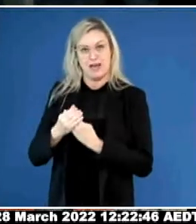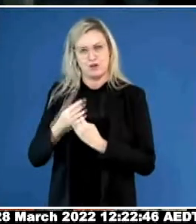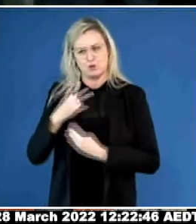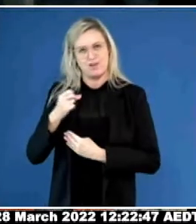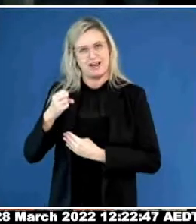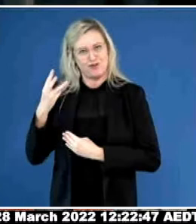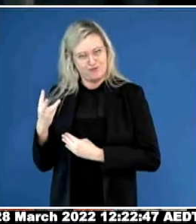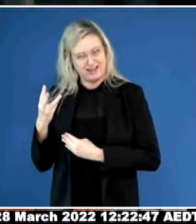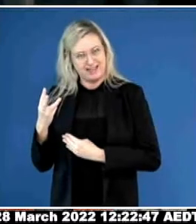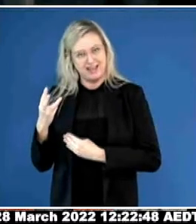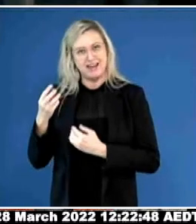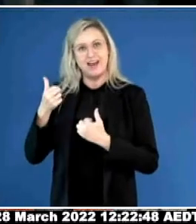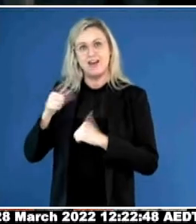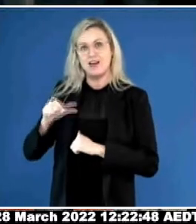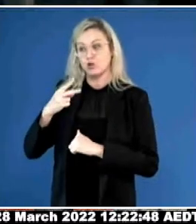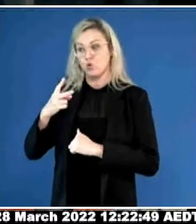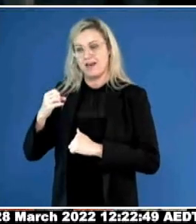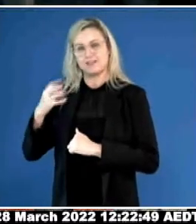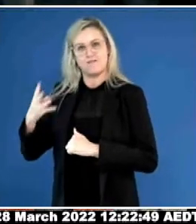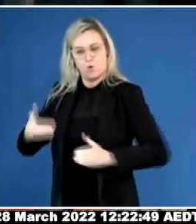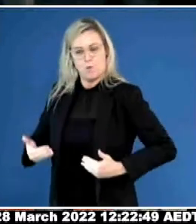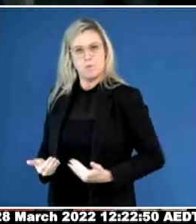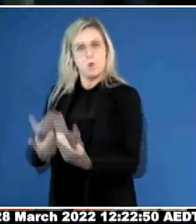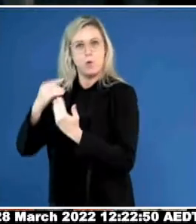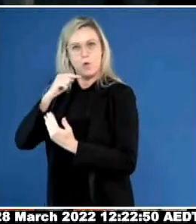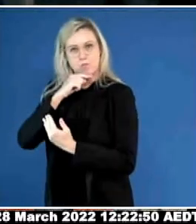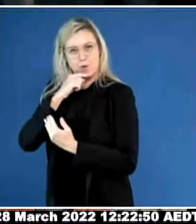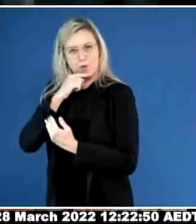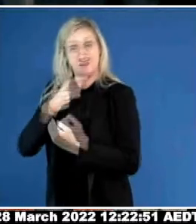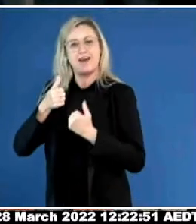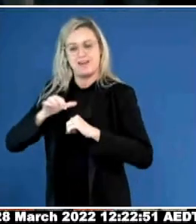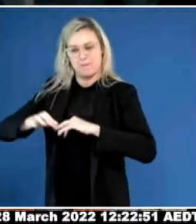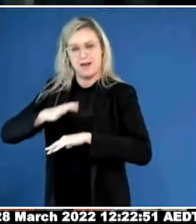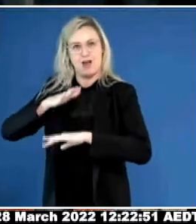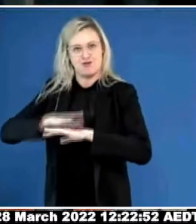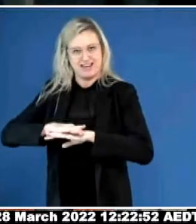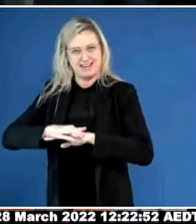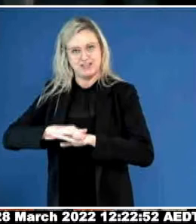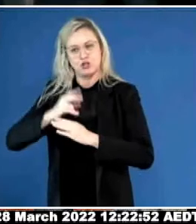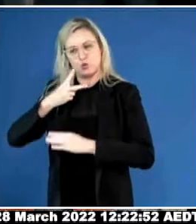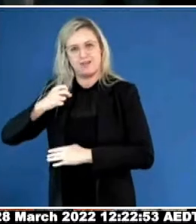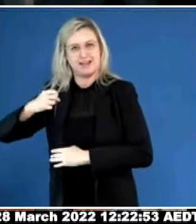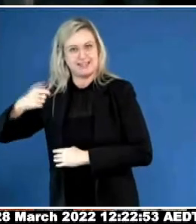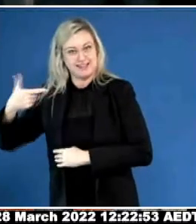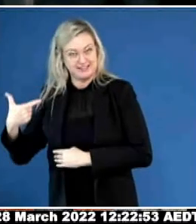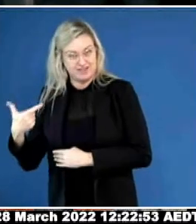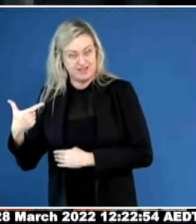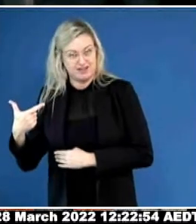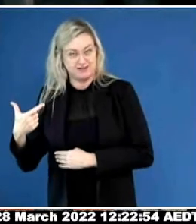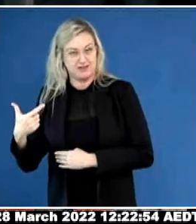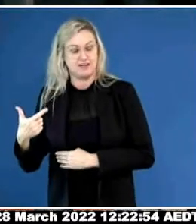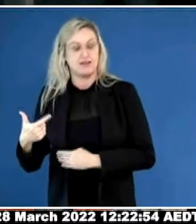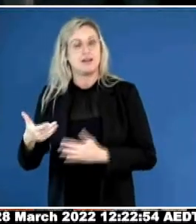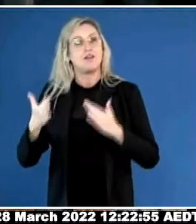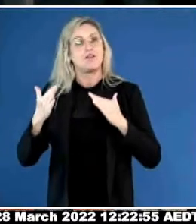end of 2004 and married in December 2007. Then you